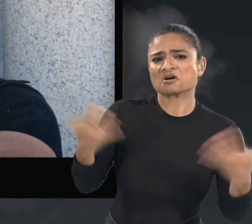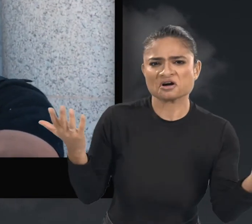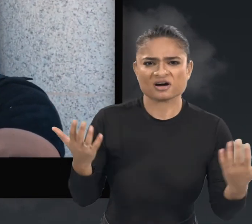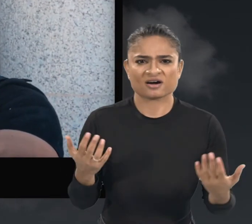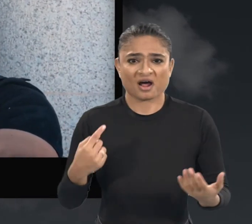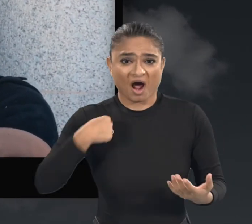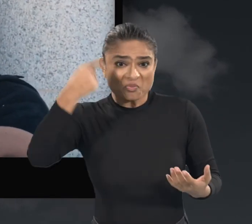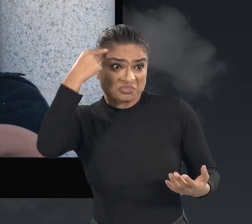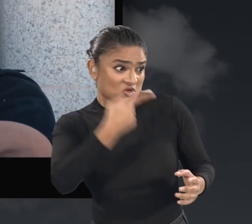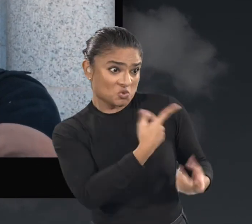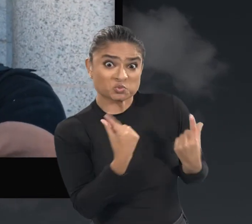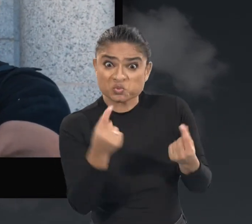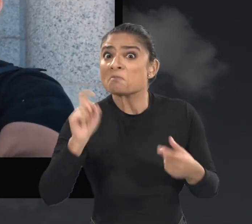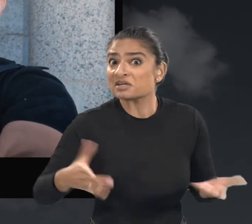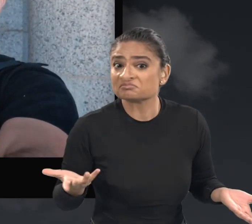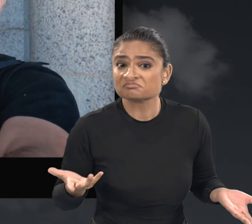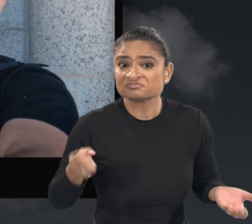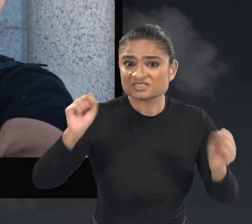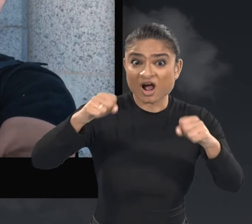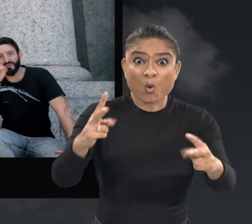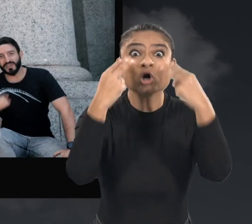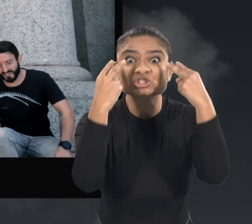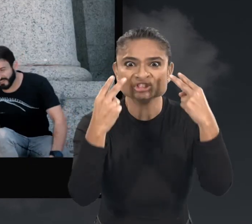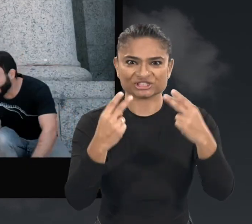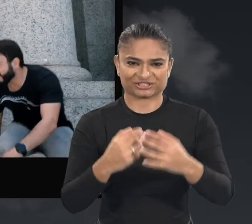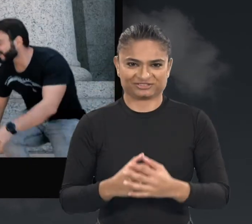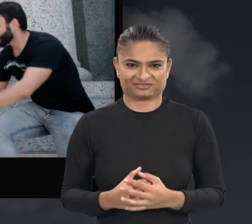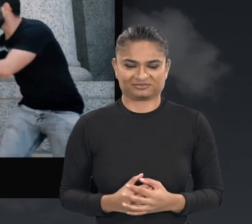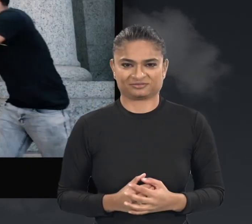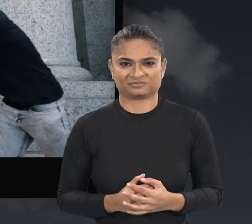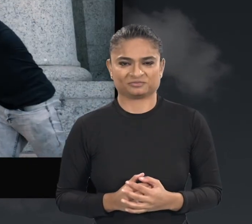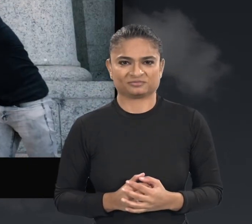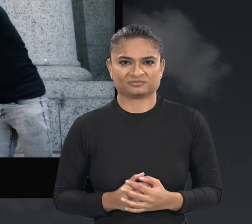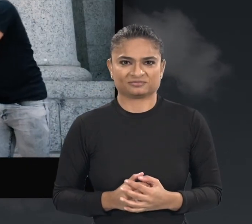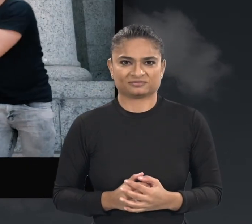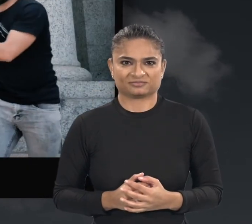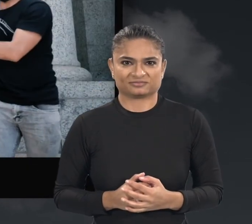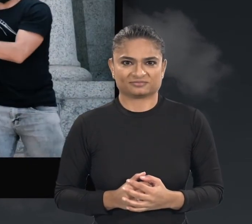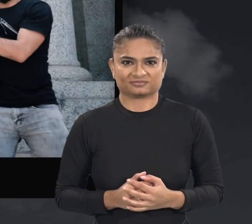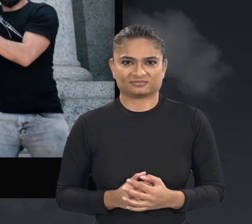neither. So, I think we're gonna do something about it. Watch this.